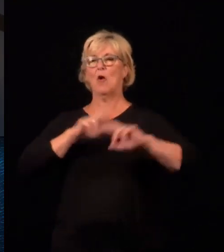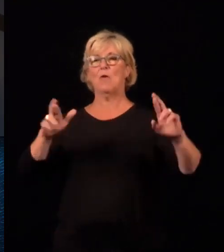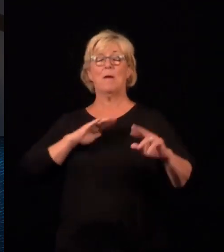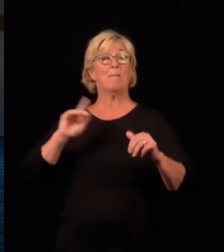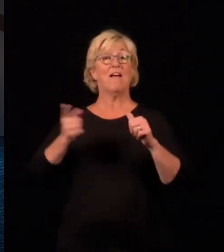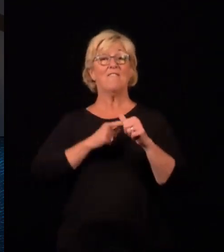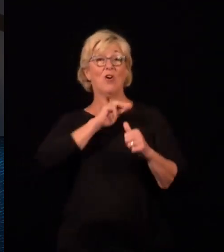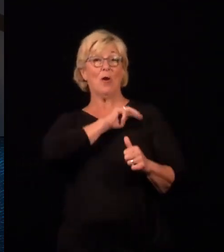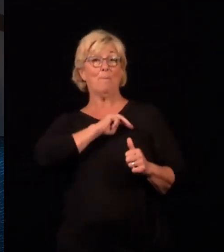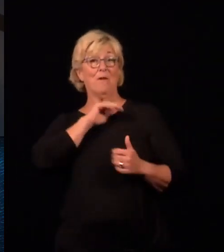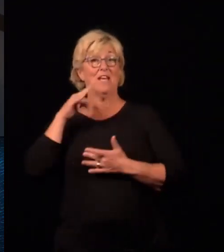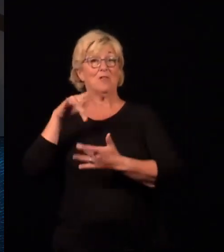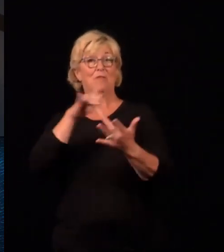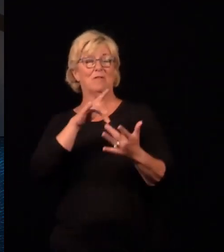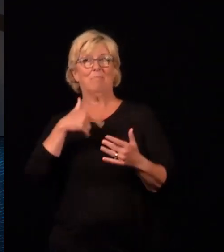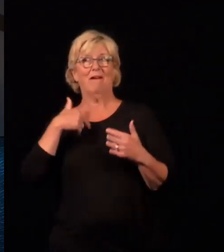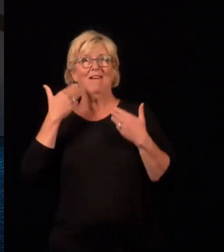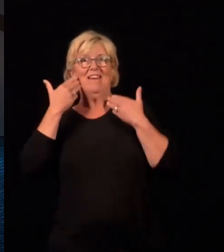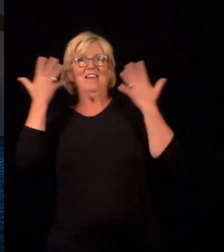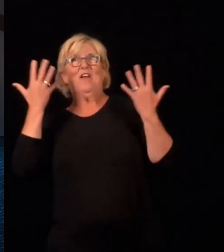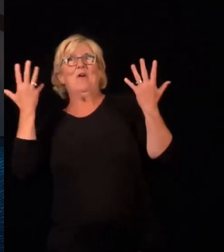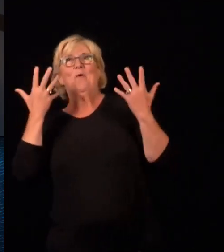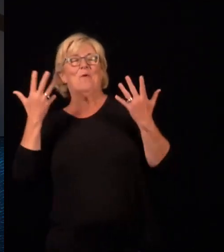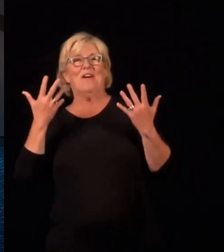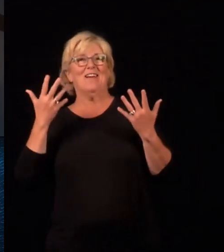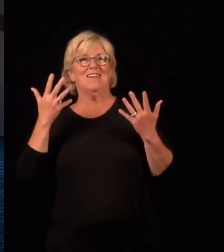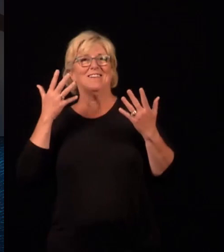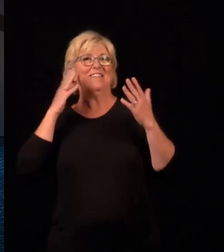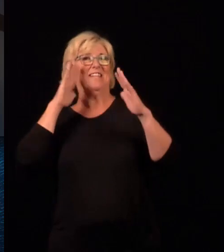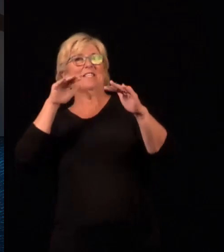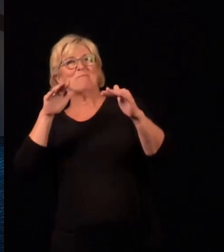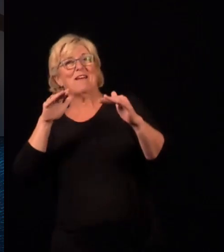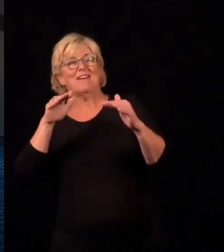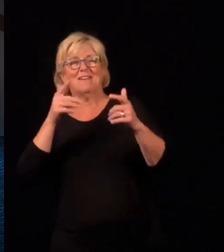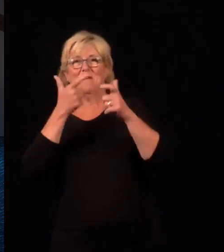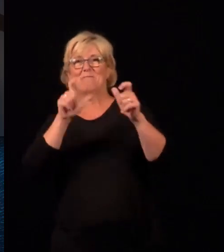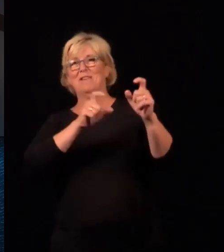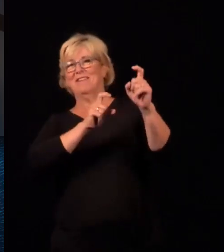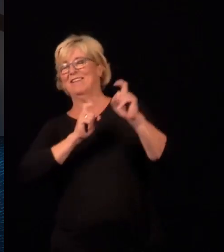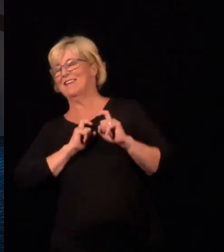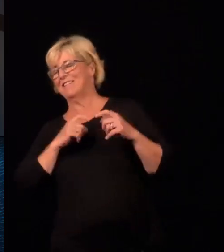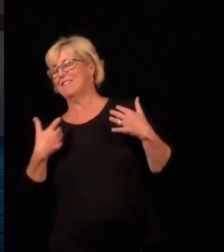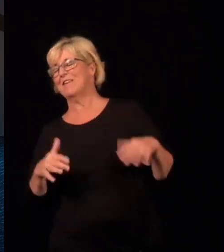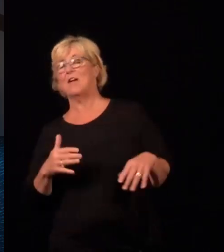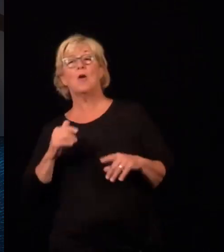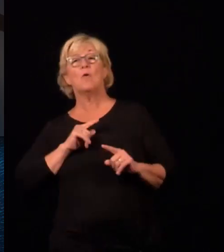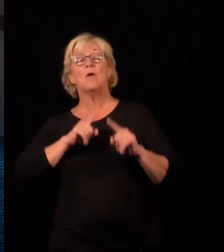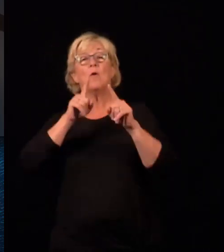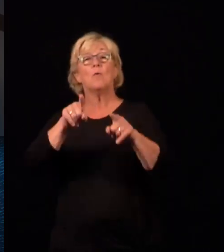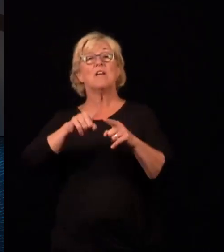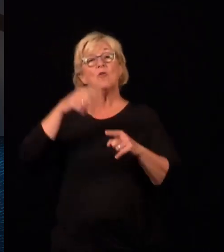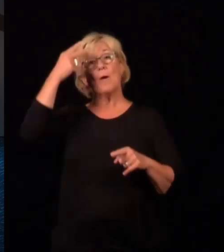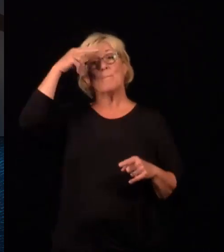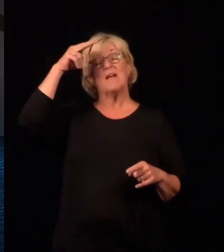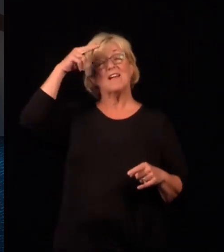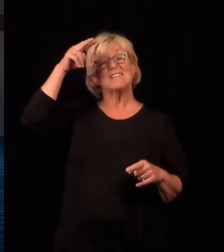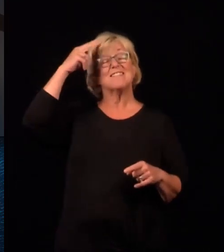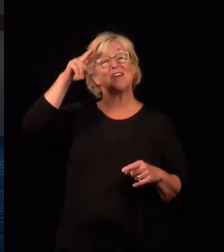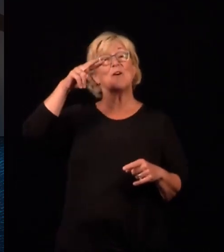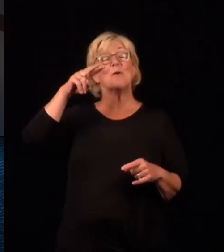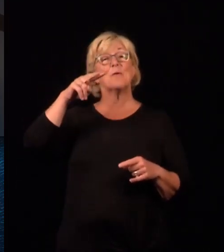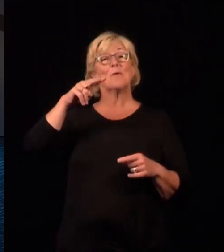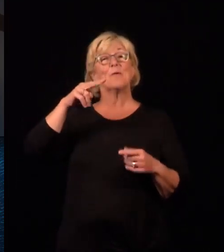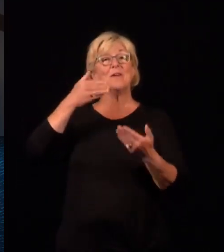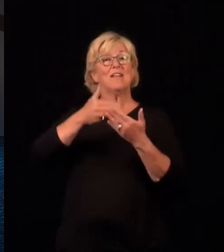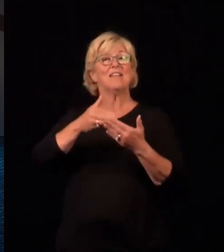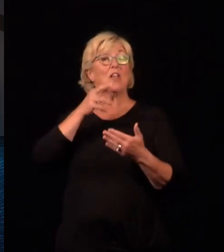first mission trip, not knowing what a great gift was awaiting. We went to Porvenir, where Marc and Veronica Schultz had